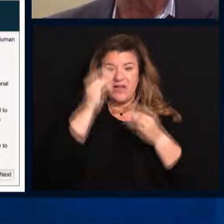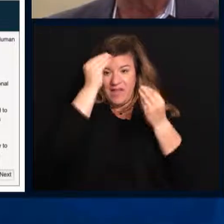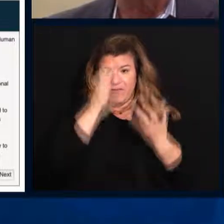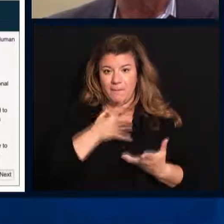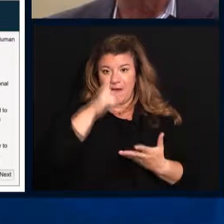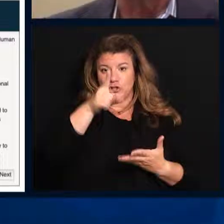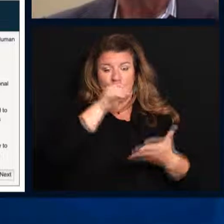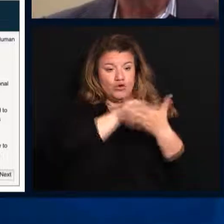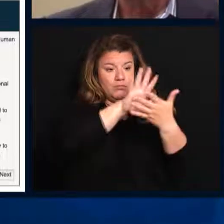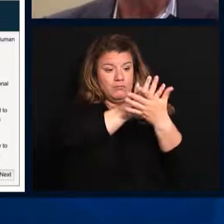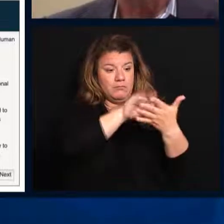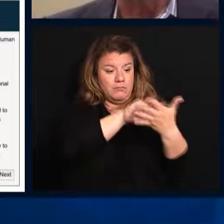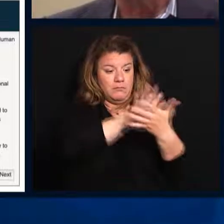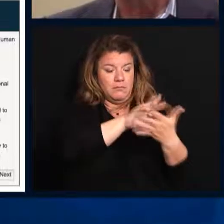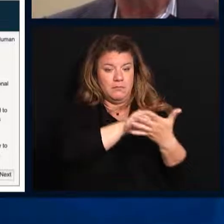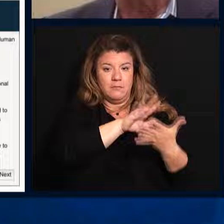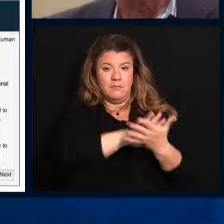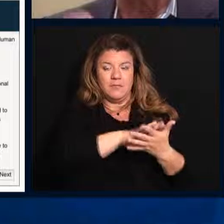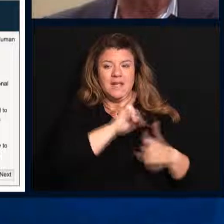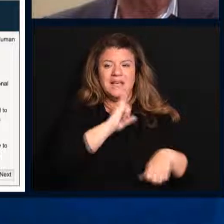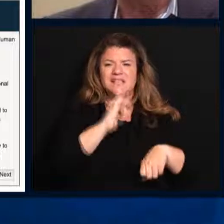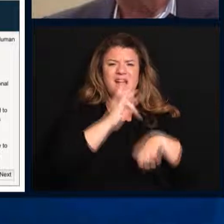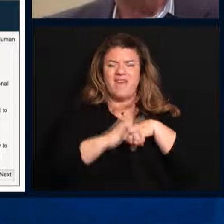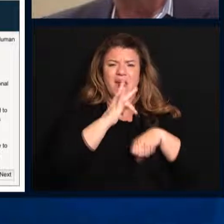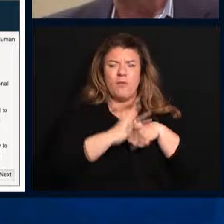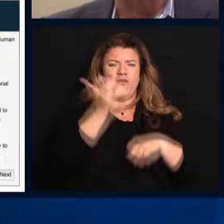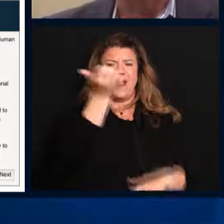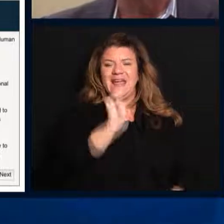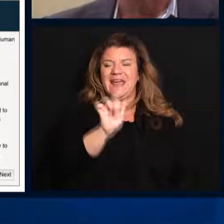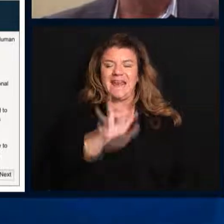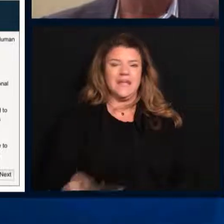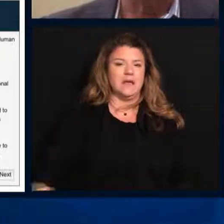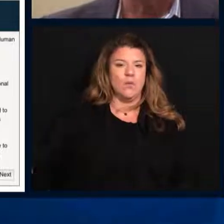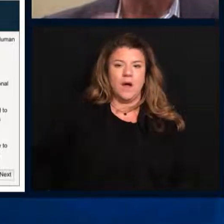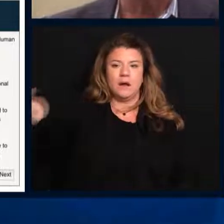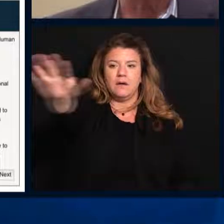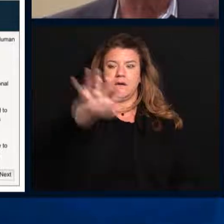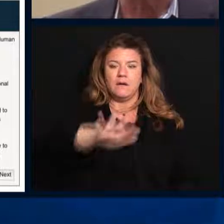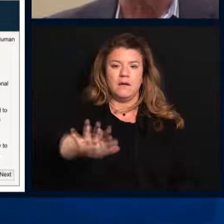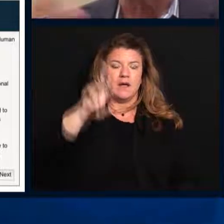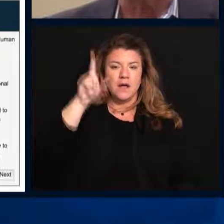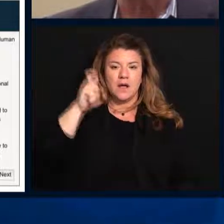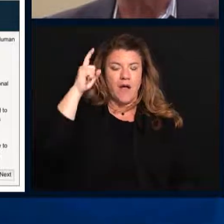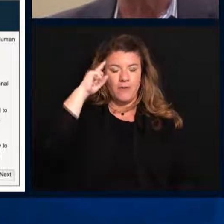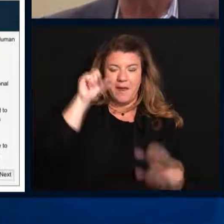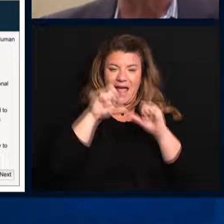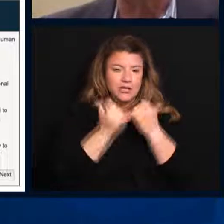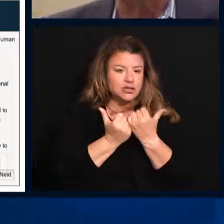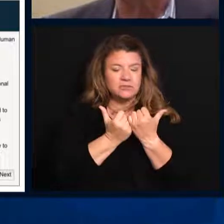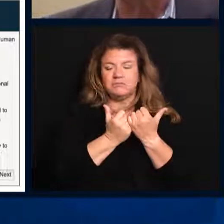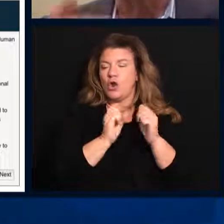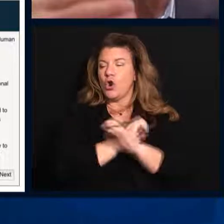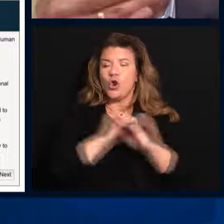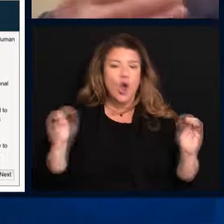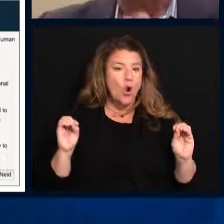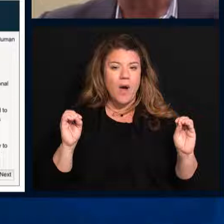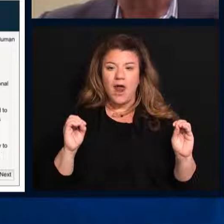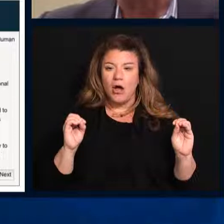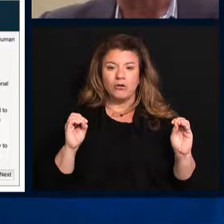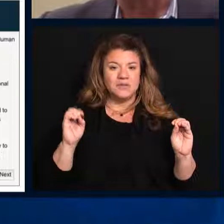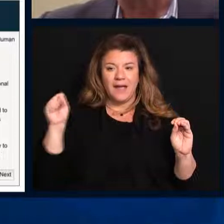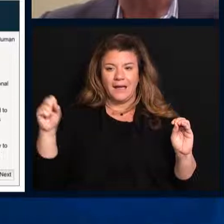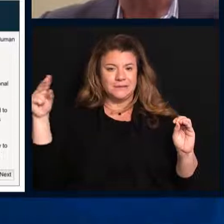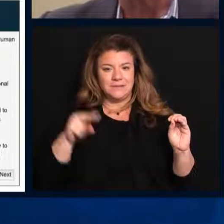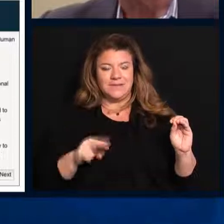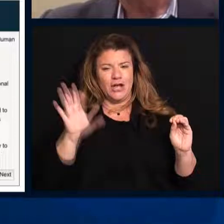this calculator is available for any one of the governmental agencies or anybody else. This stays on your